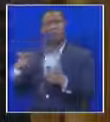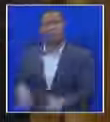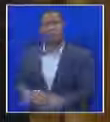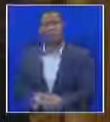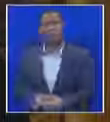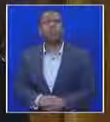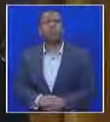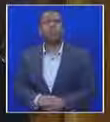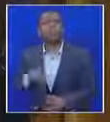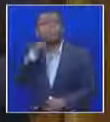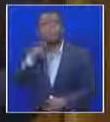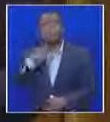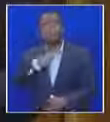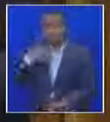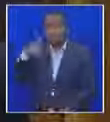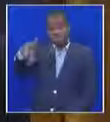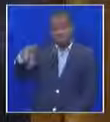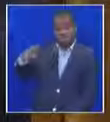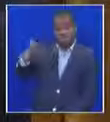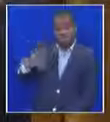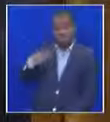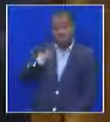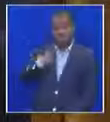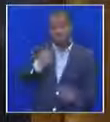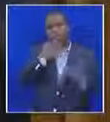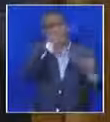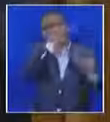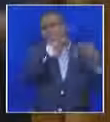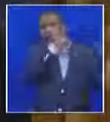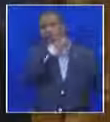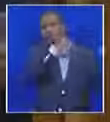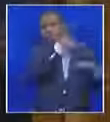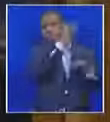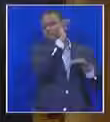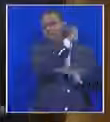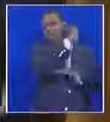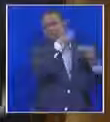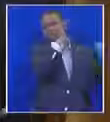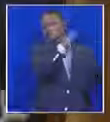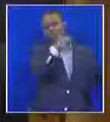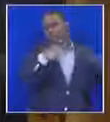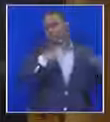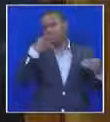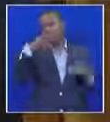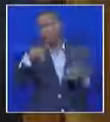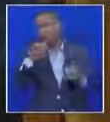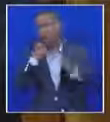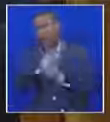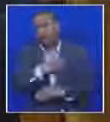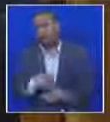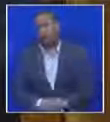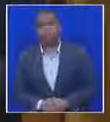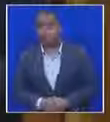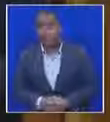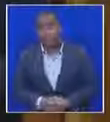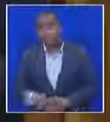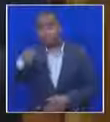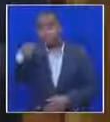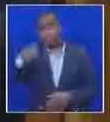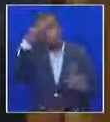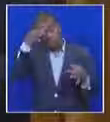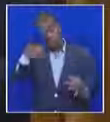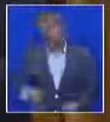even there because I was out of the country. So I did not even argue in the Cabinet. Cabinet took a